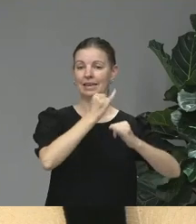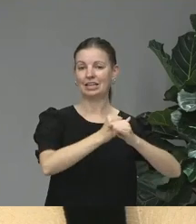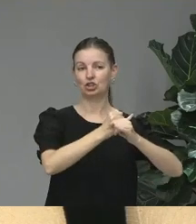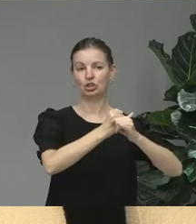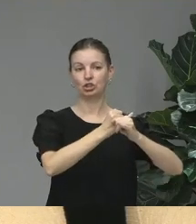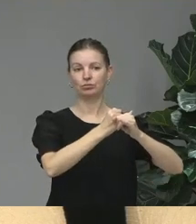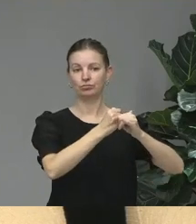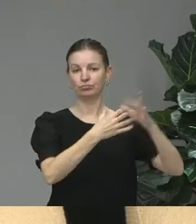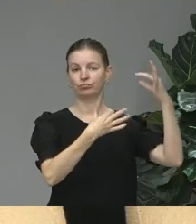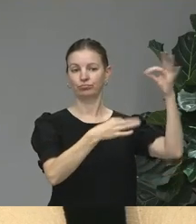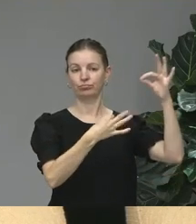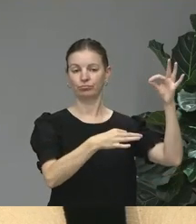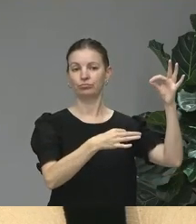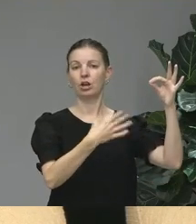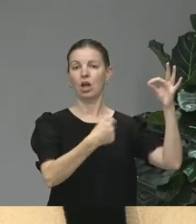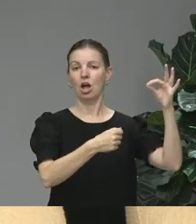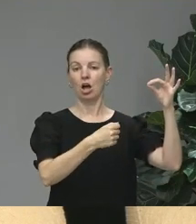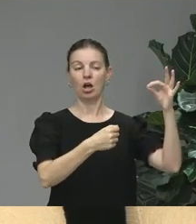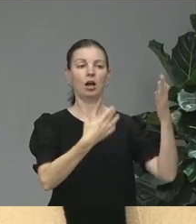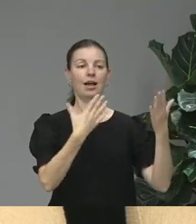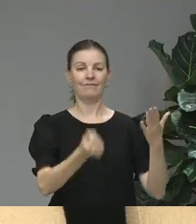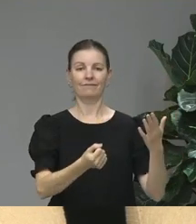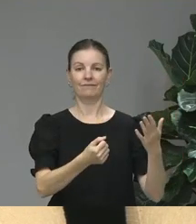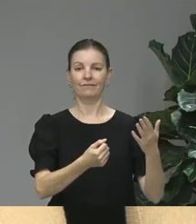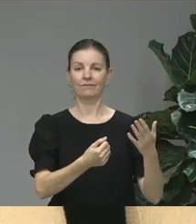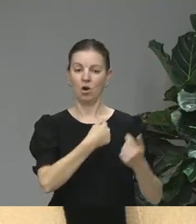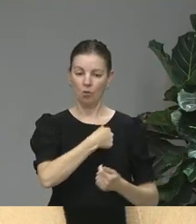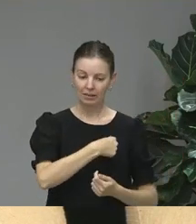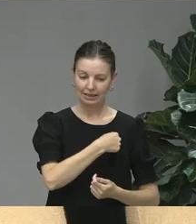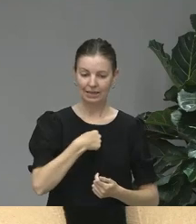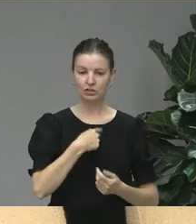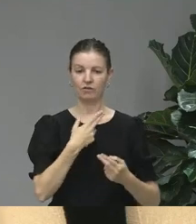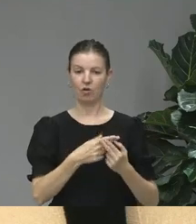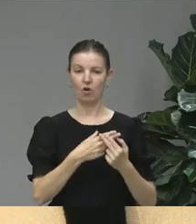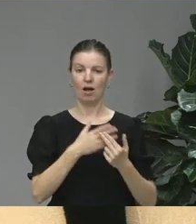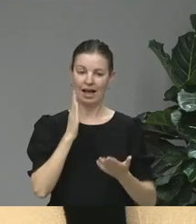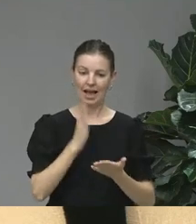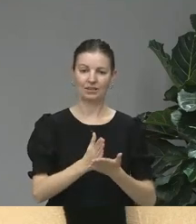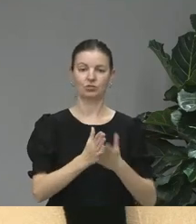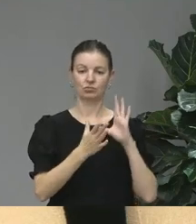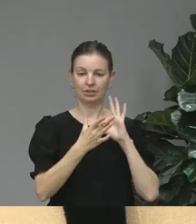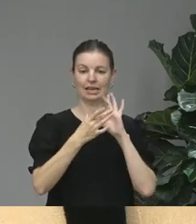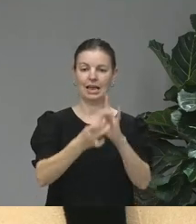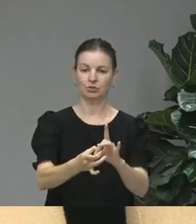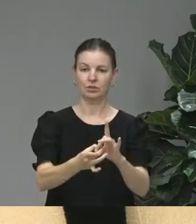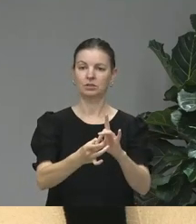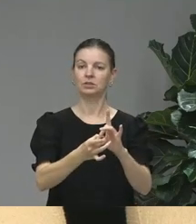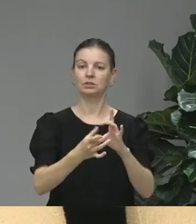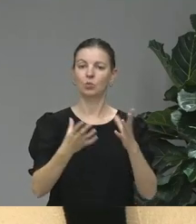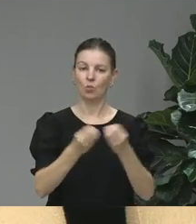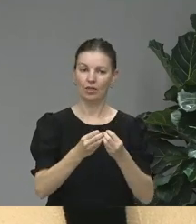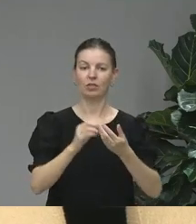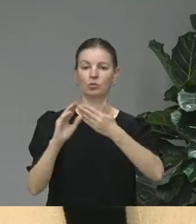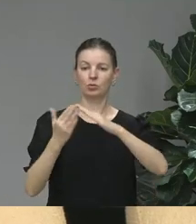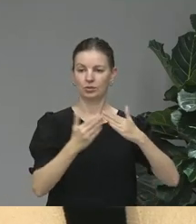them, clear obligations of engagement, active engagement and participation of those